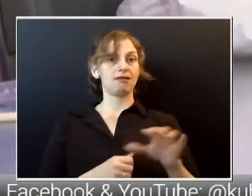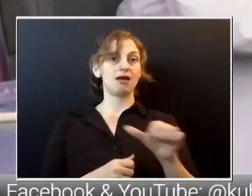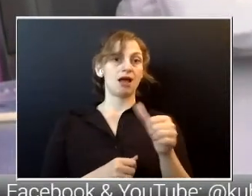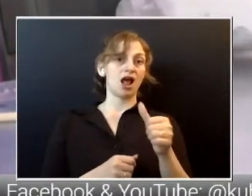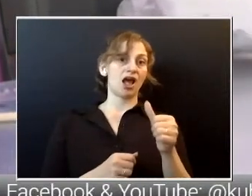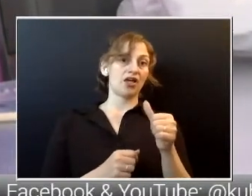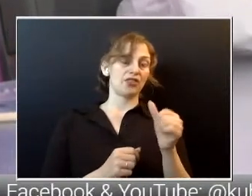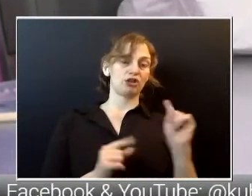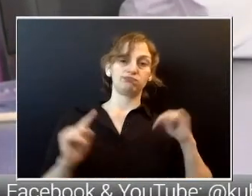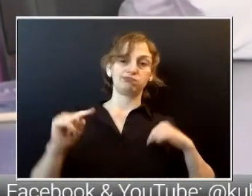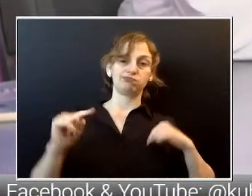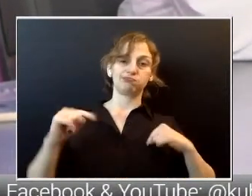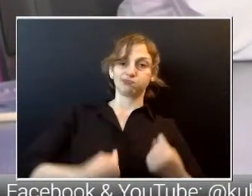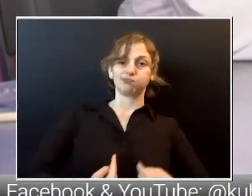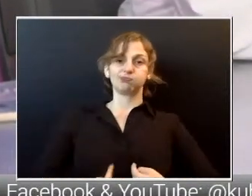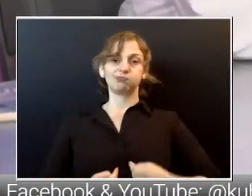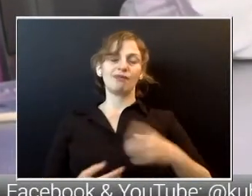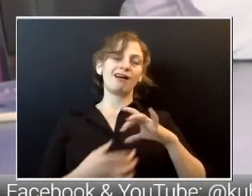have to